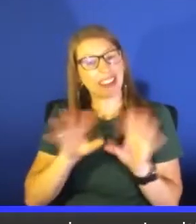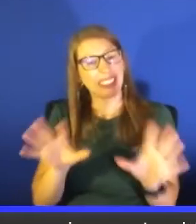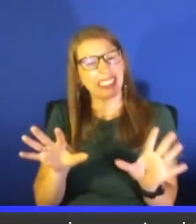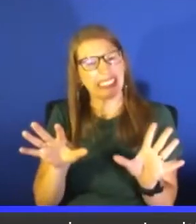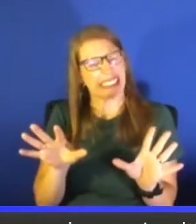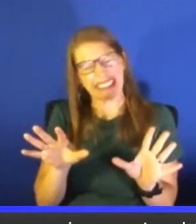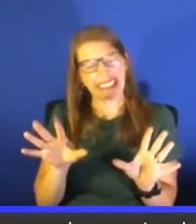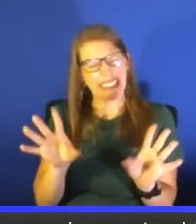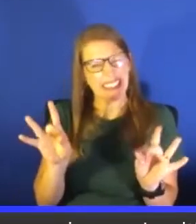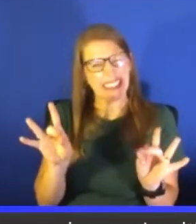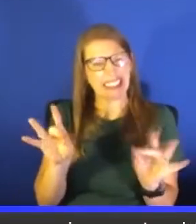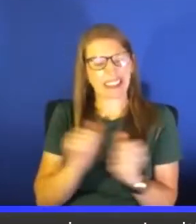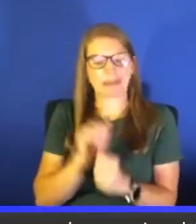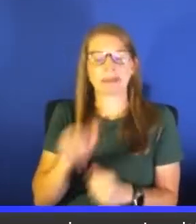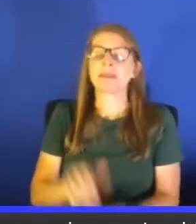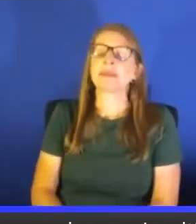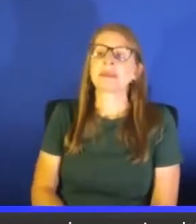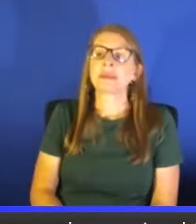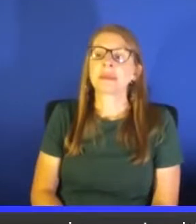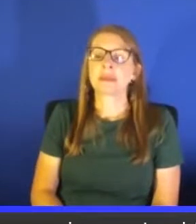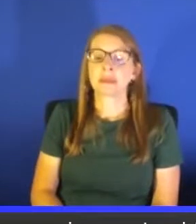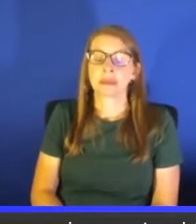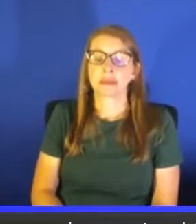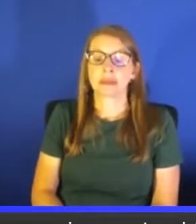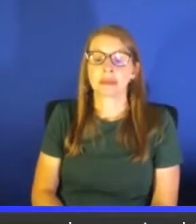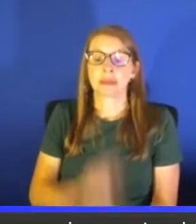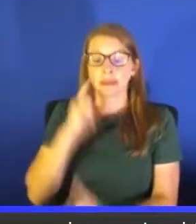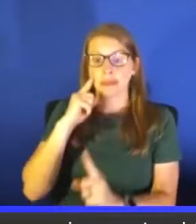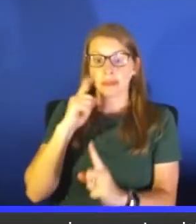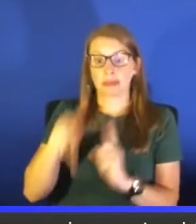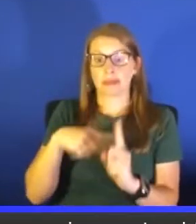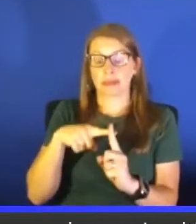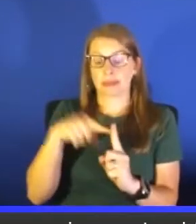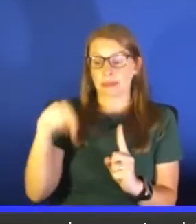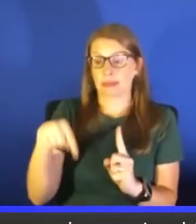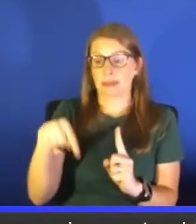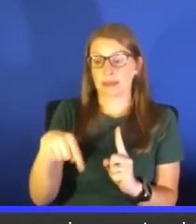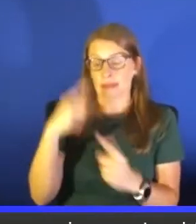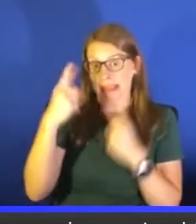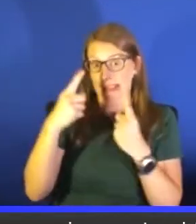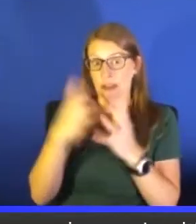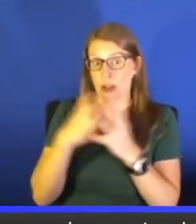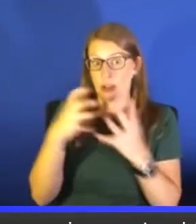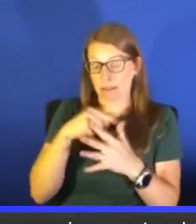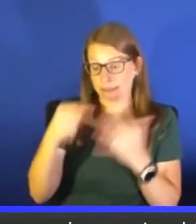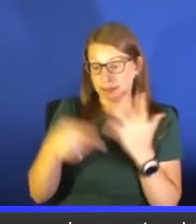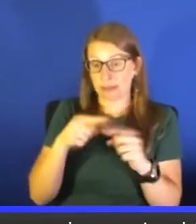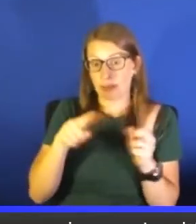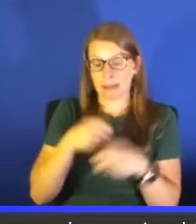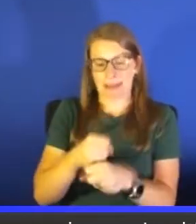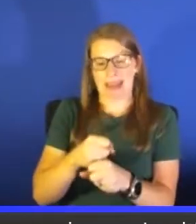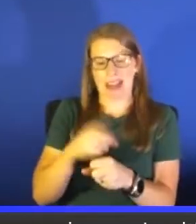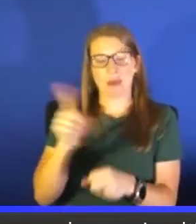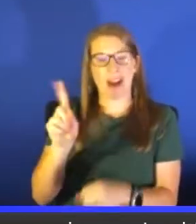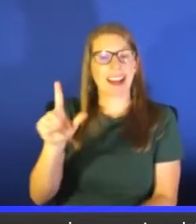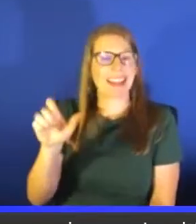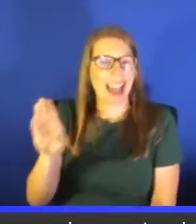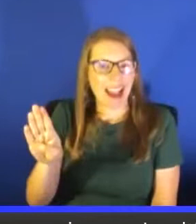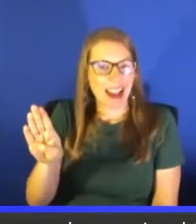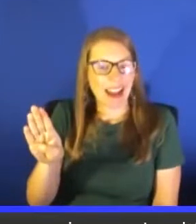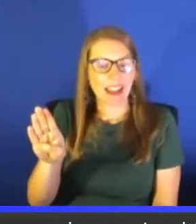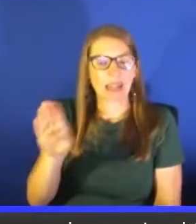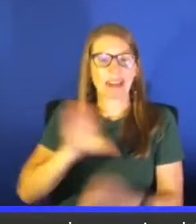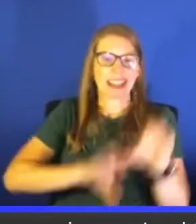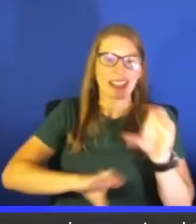these. So when we think about this, there's a lot to consider, but a lot of these have been made in the lab, and so a lot of chemistry